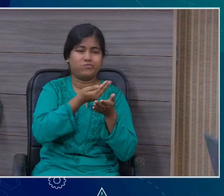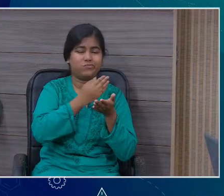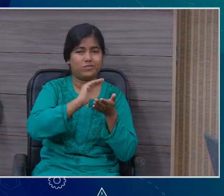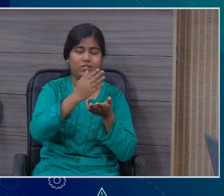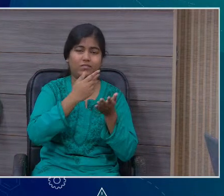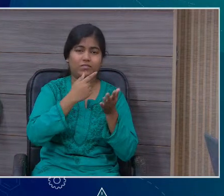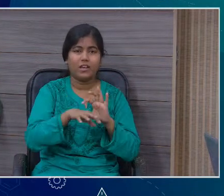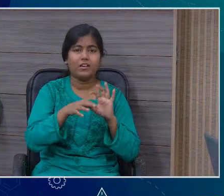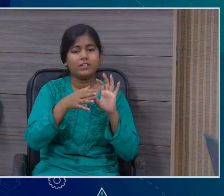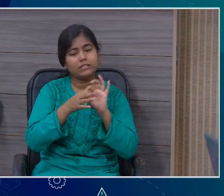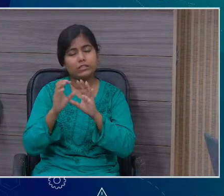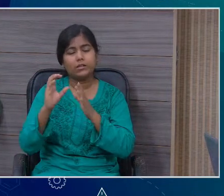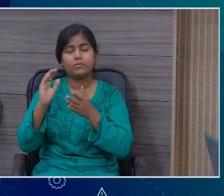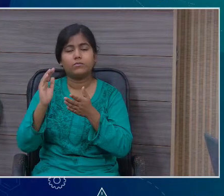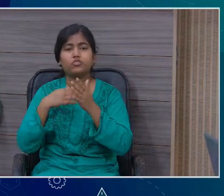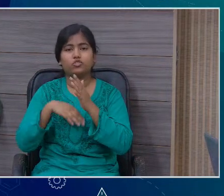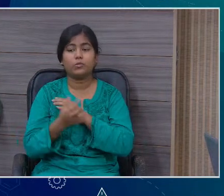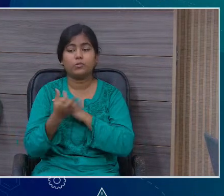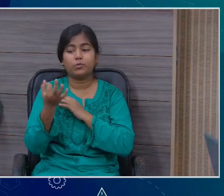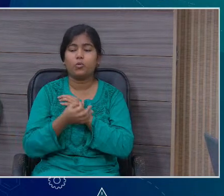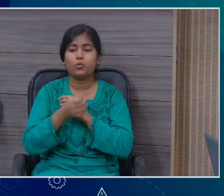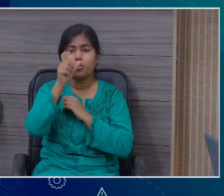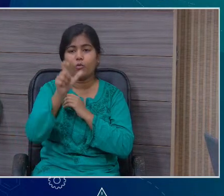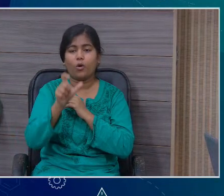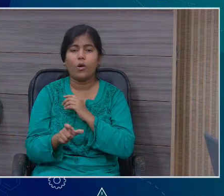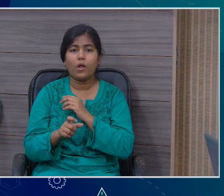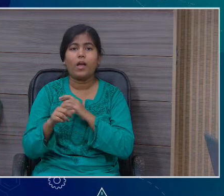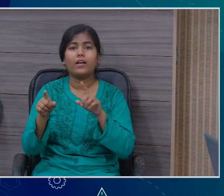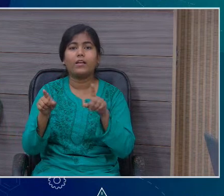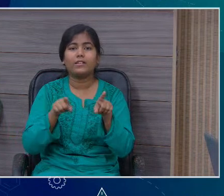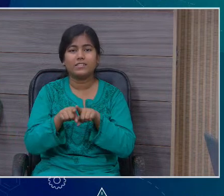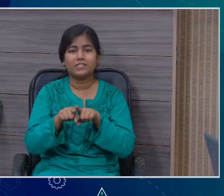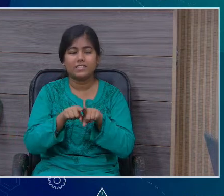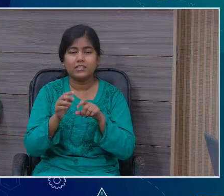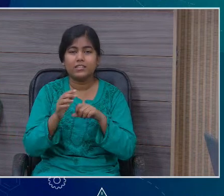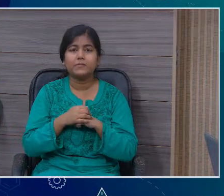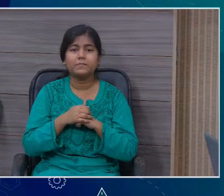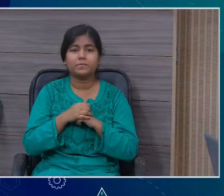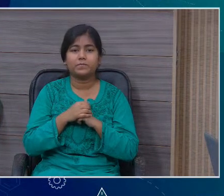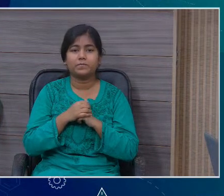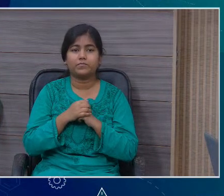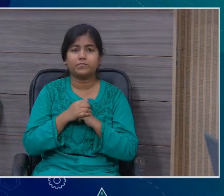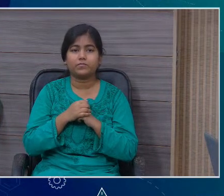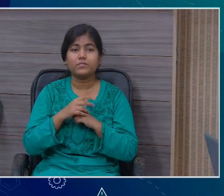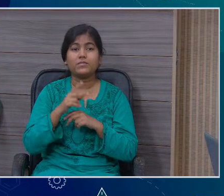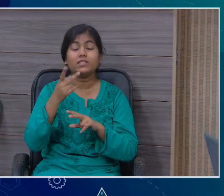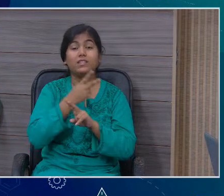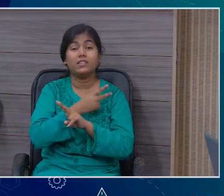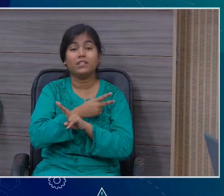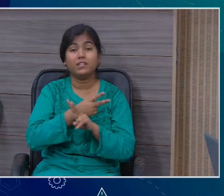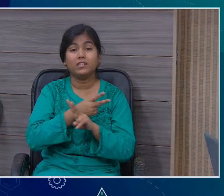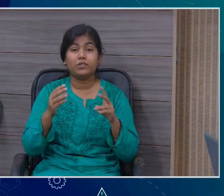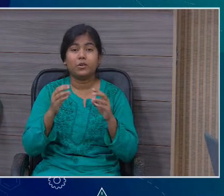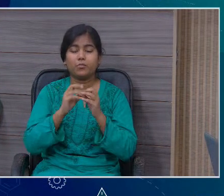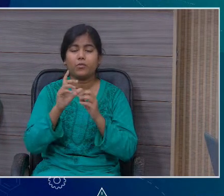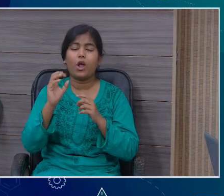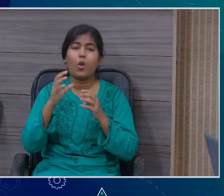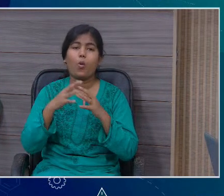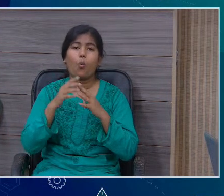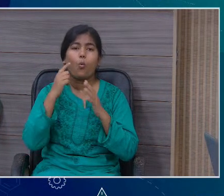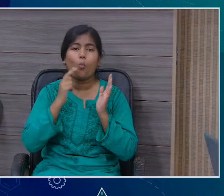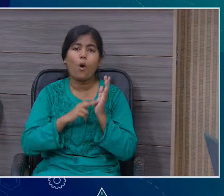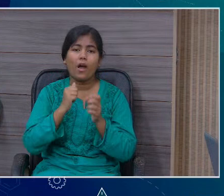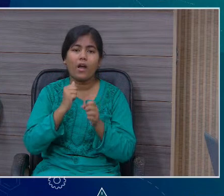are certain words which are very new for children, such as drudgery and other blowing. Some words are